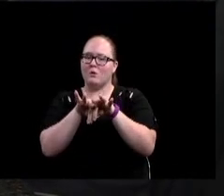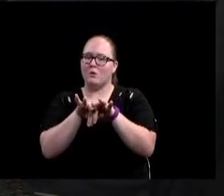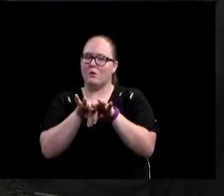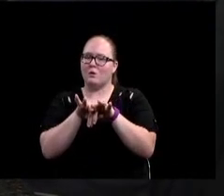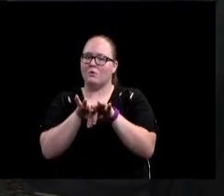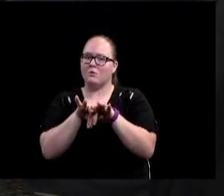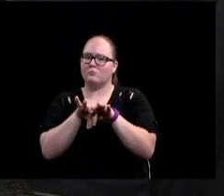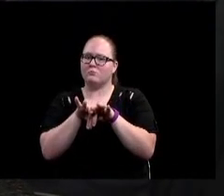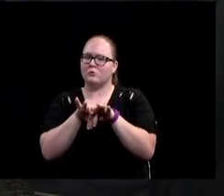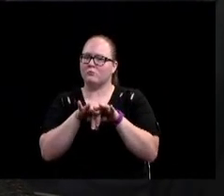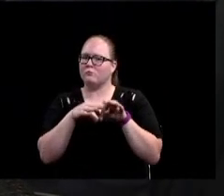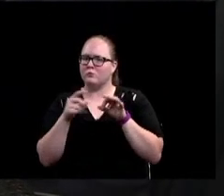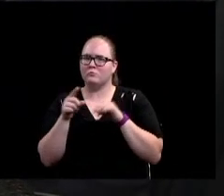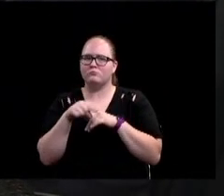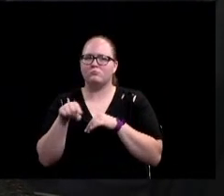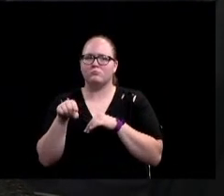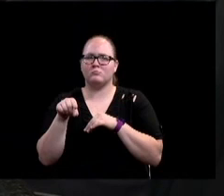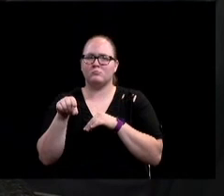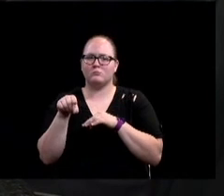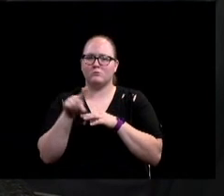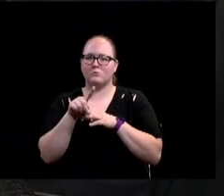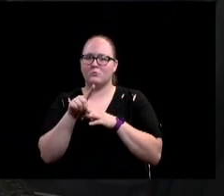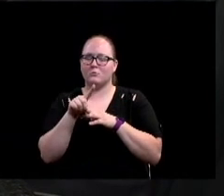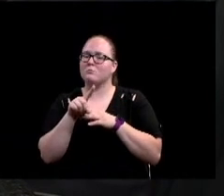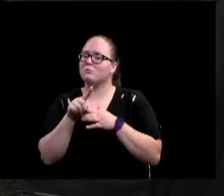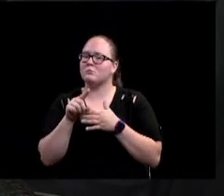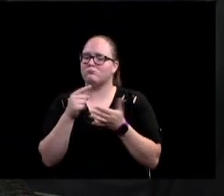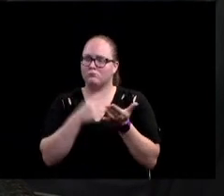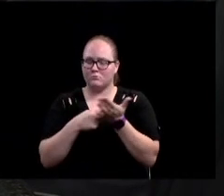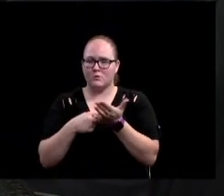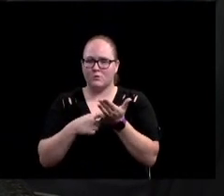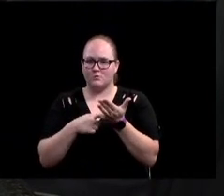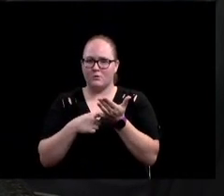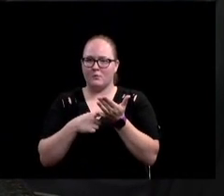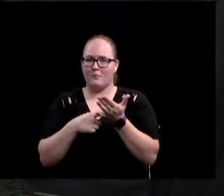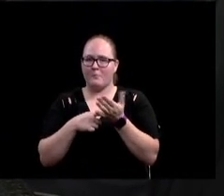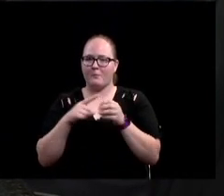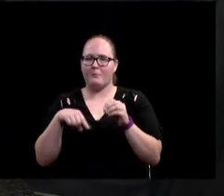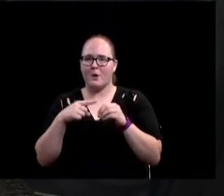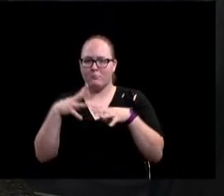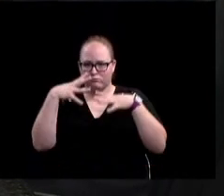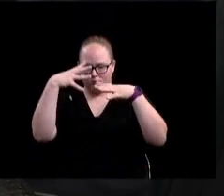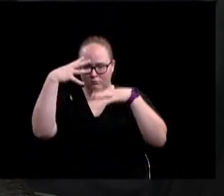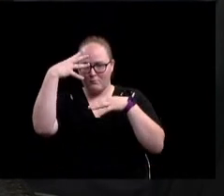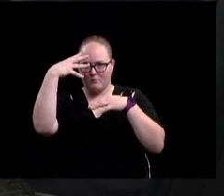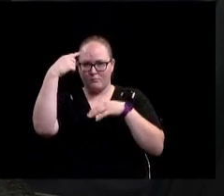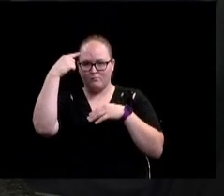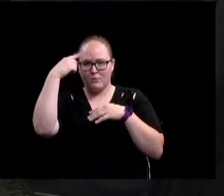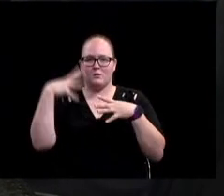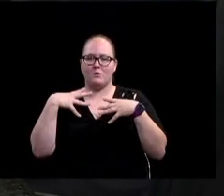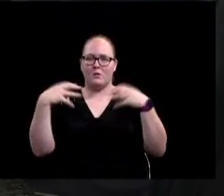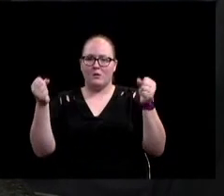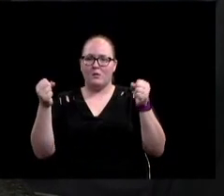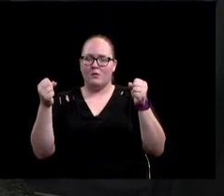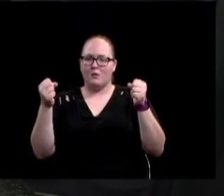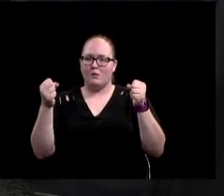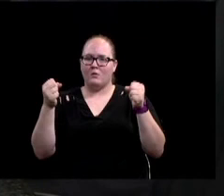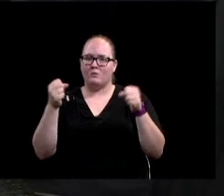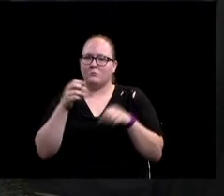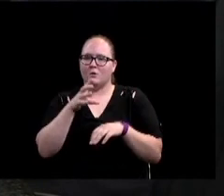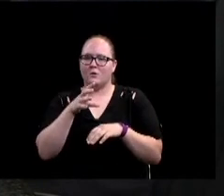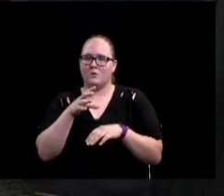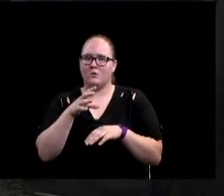about mental health and its challenges that it poses to local law enforcement. We get, on average, I think it's more now because